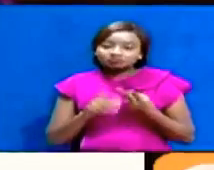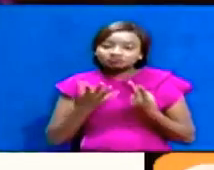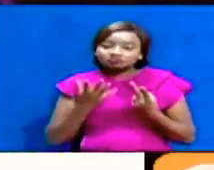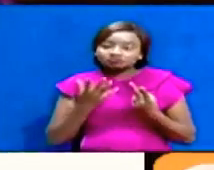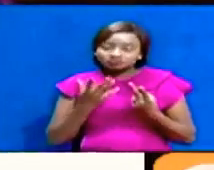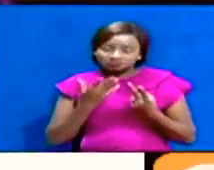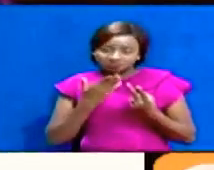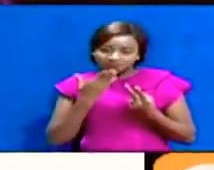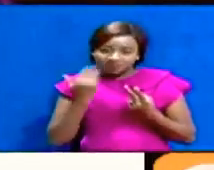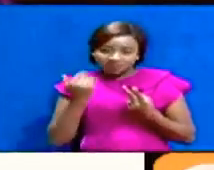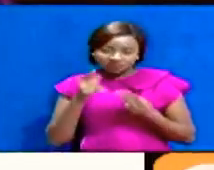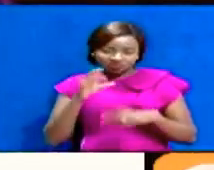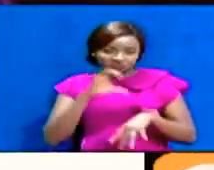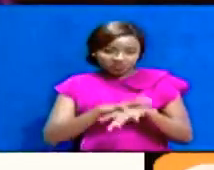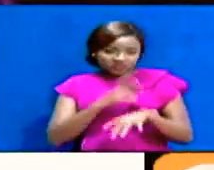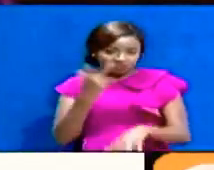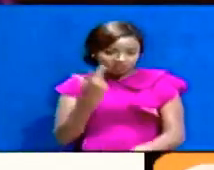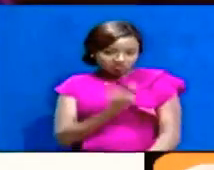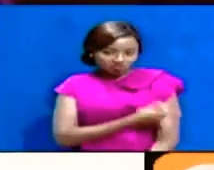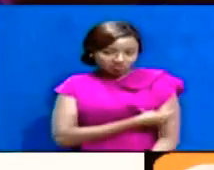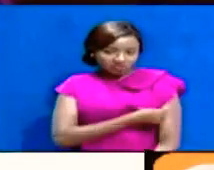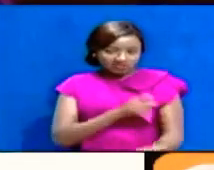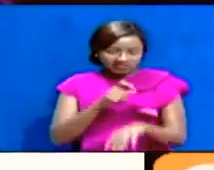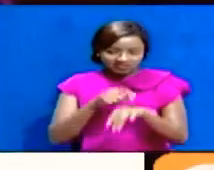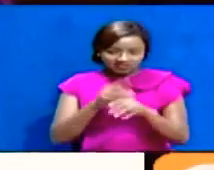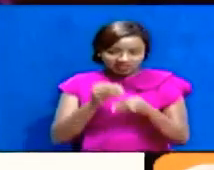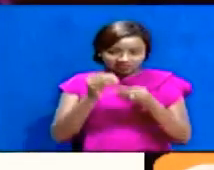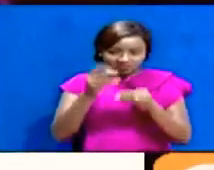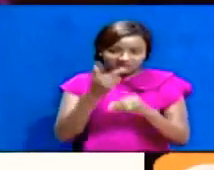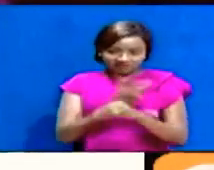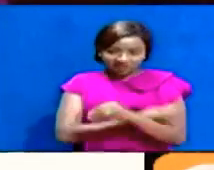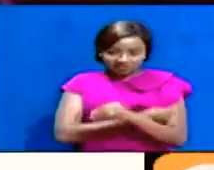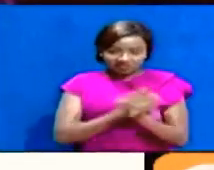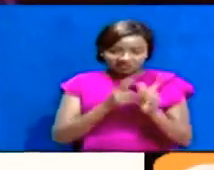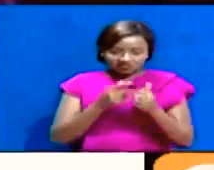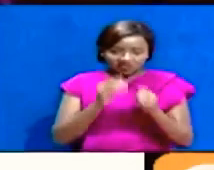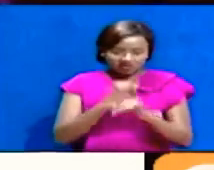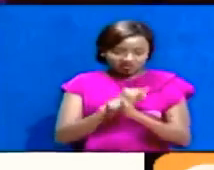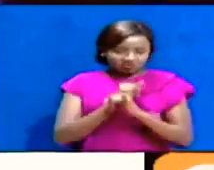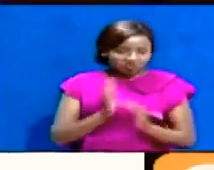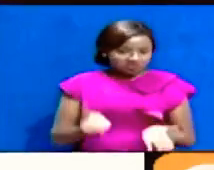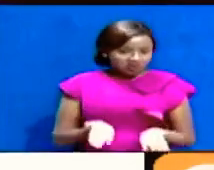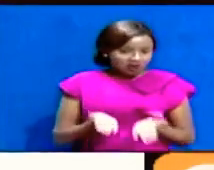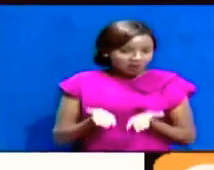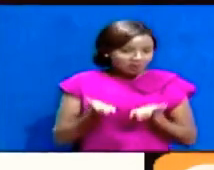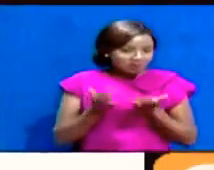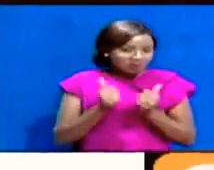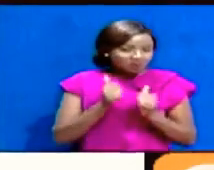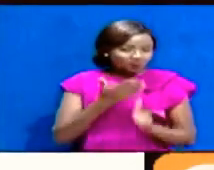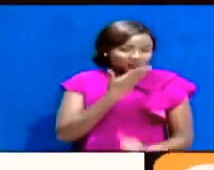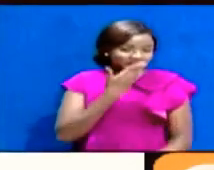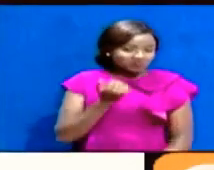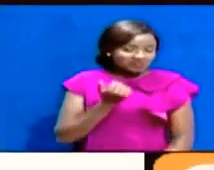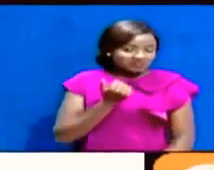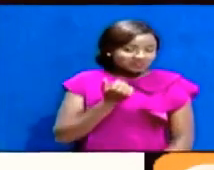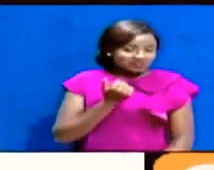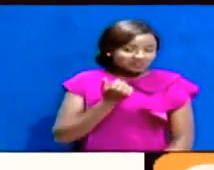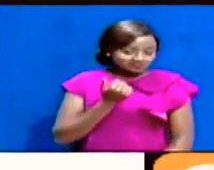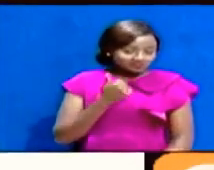effective to develop immunity through being given a vaccination. What I've heard is